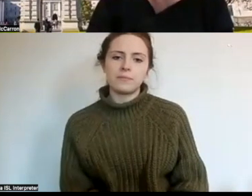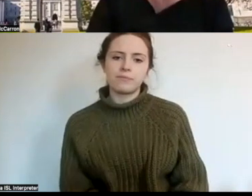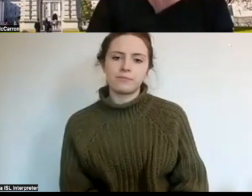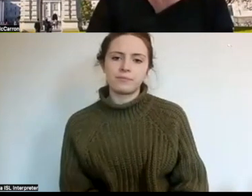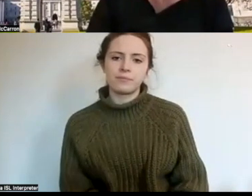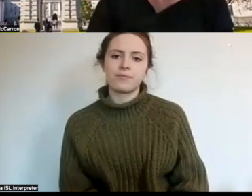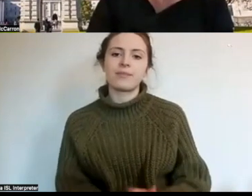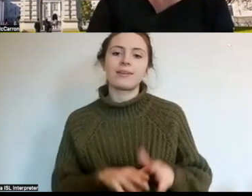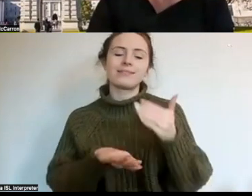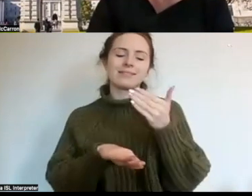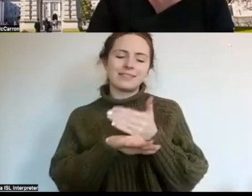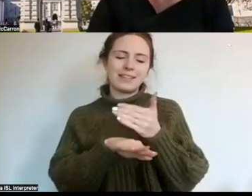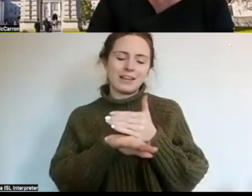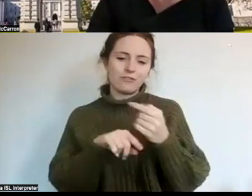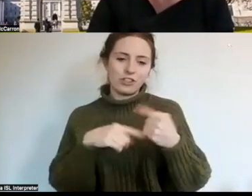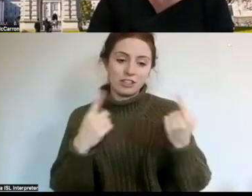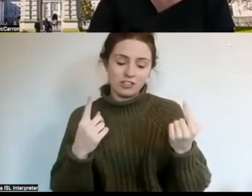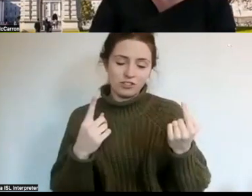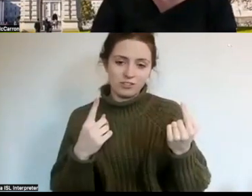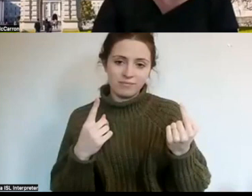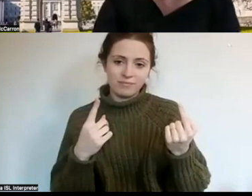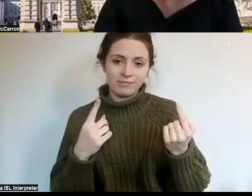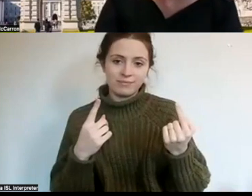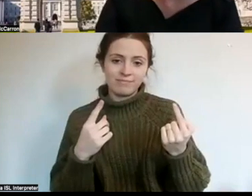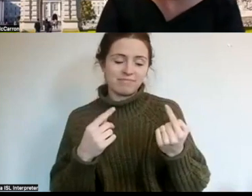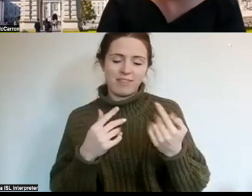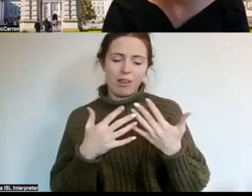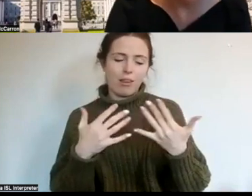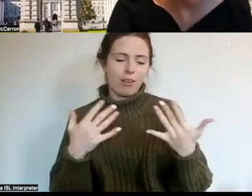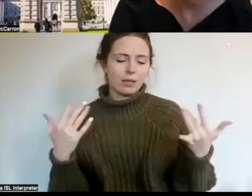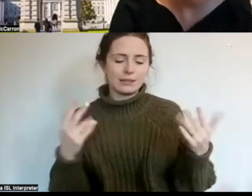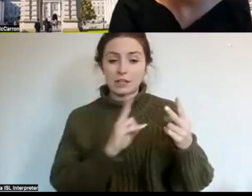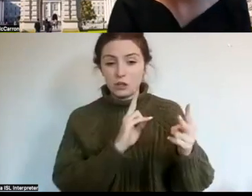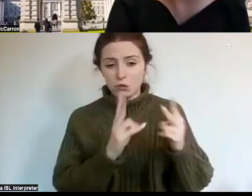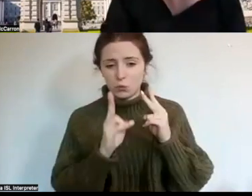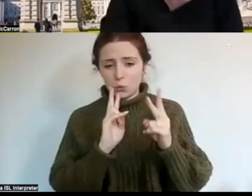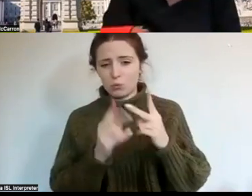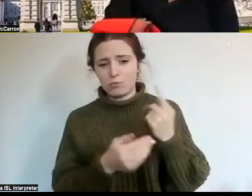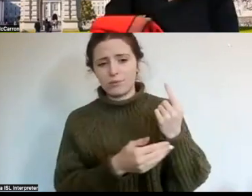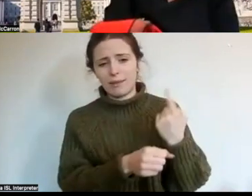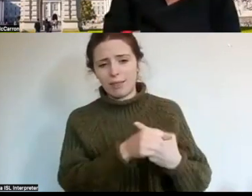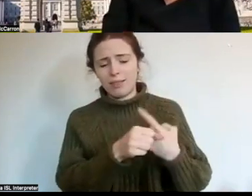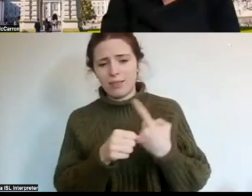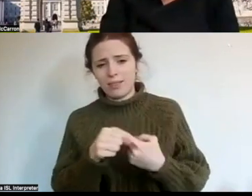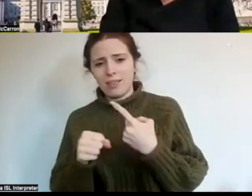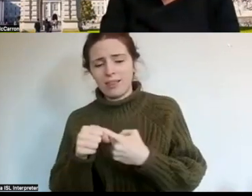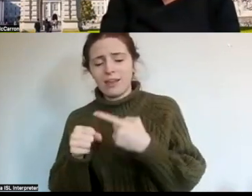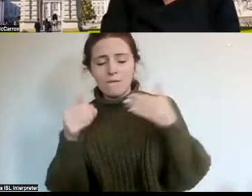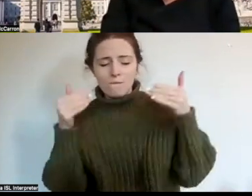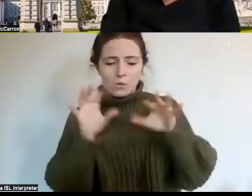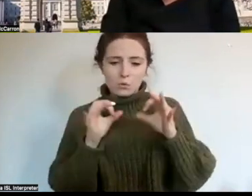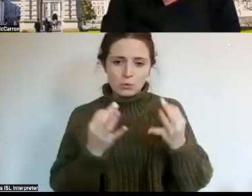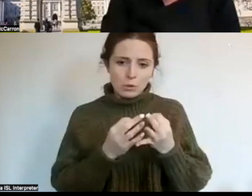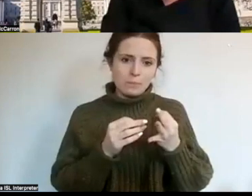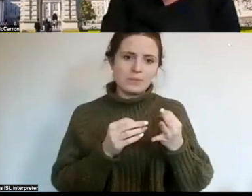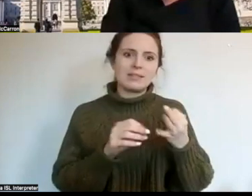The staffing challenges arose a lot during the interviews and the focus groups, and it